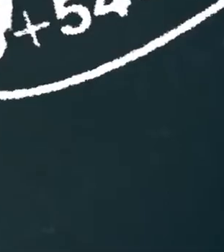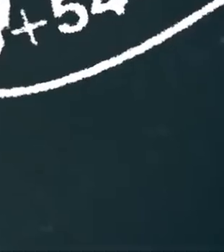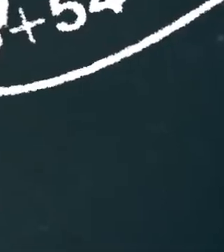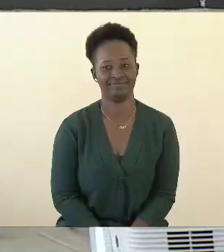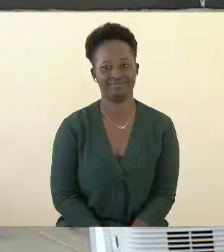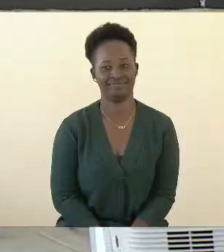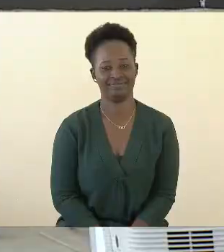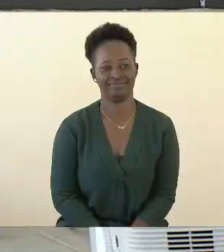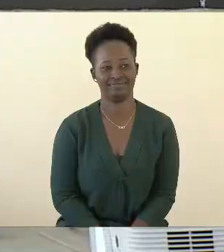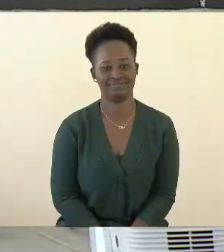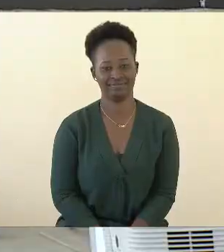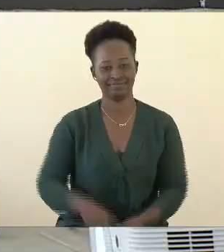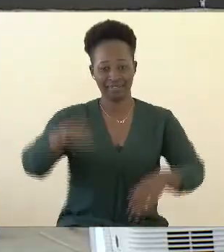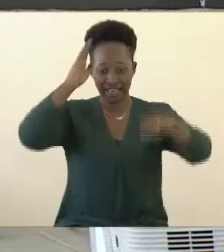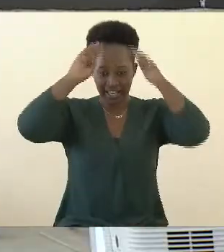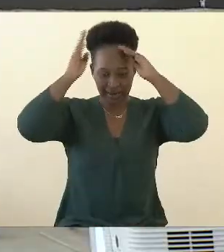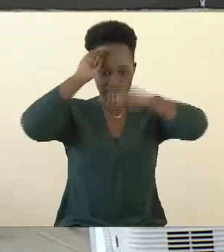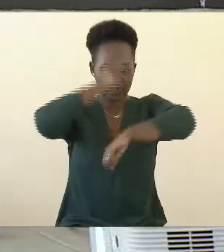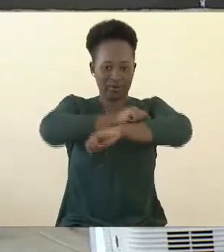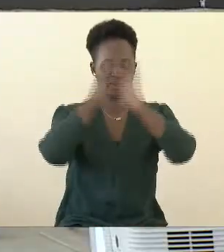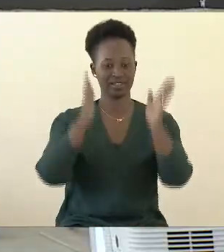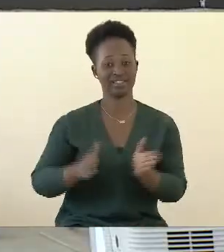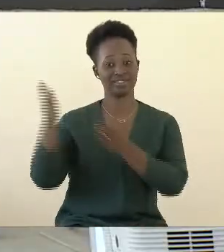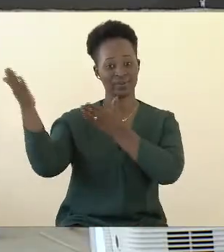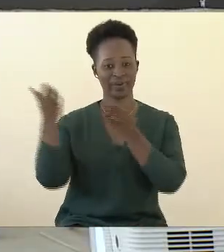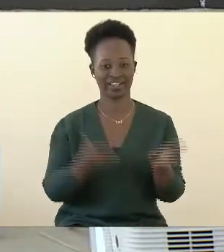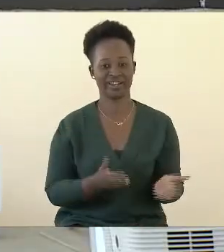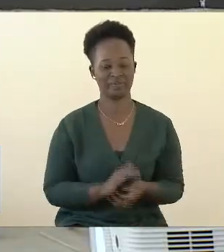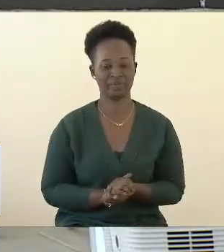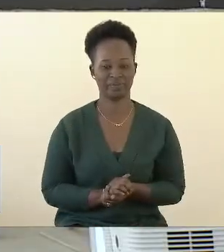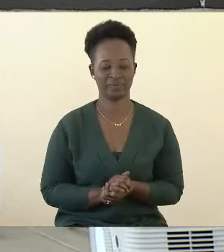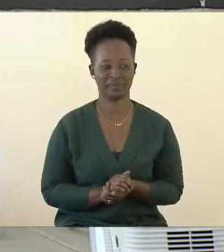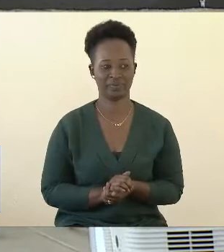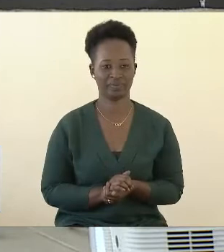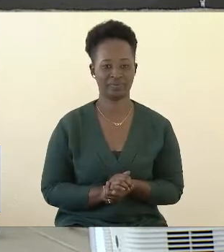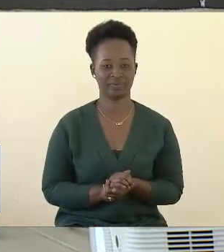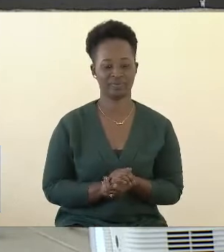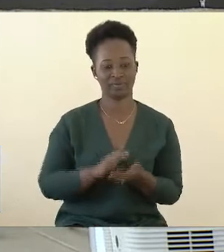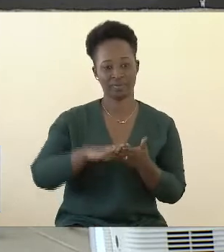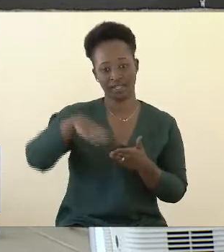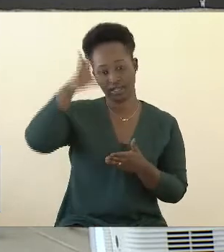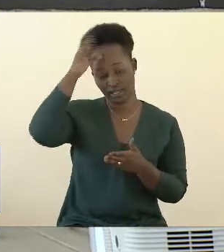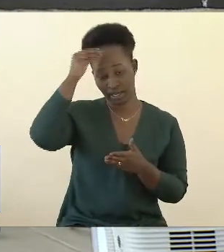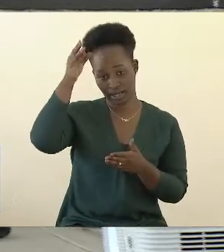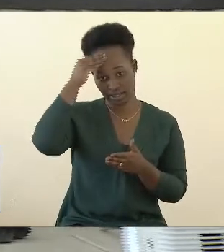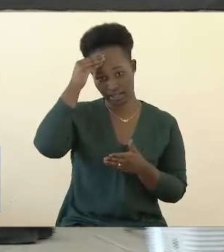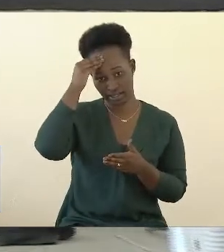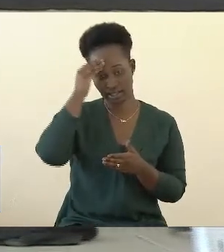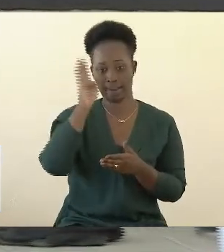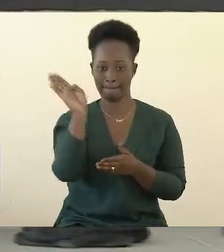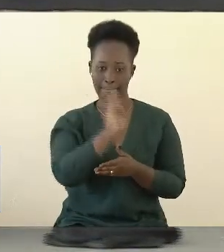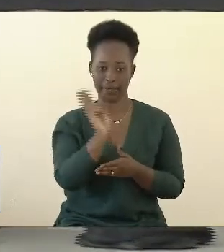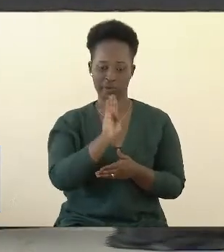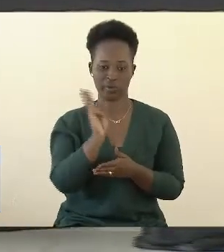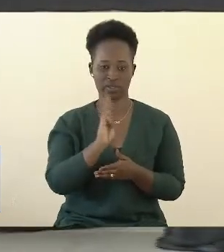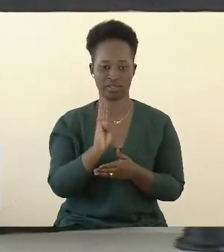Board. Hello students, welcome to the Learning Biology lesson.